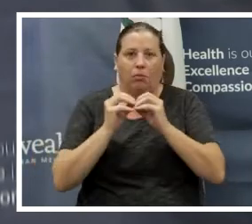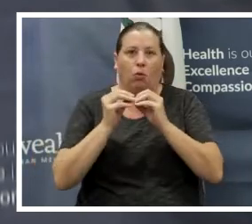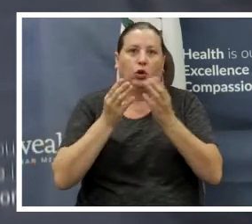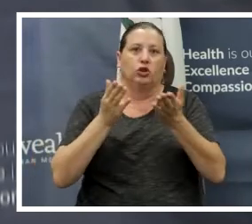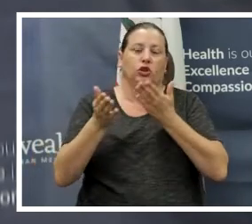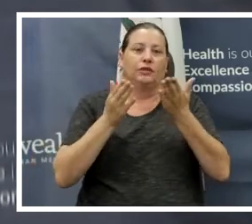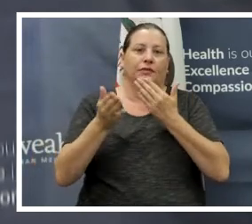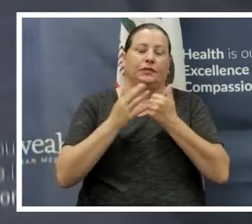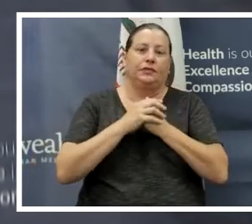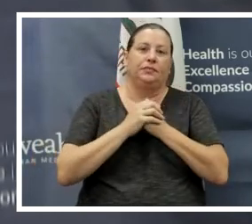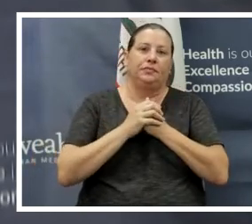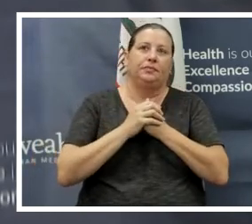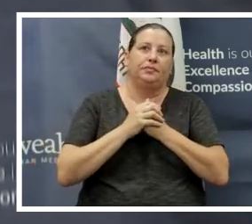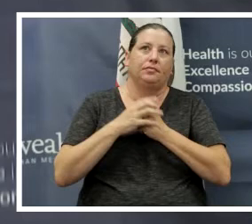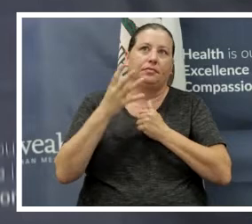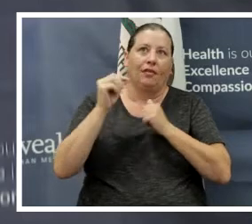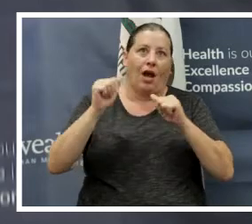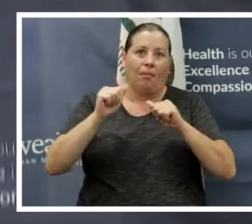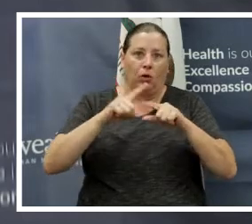of the very strict